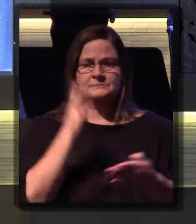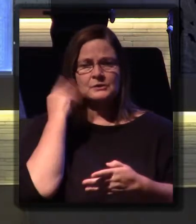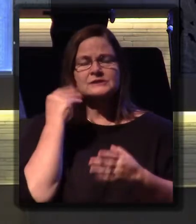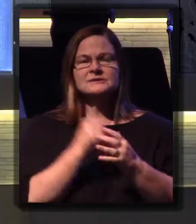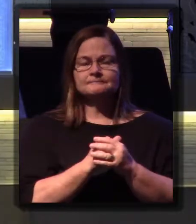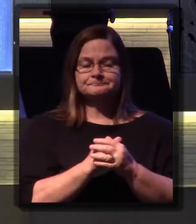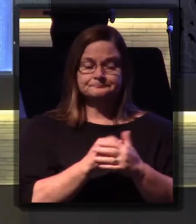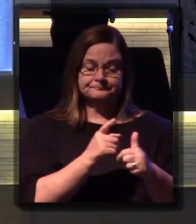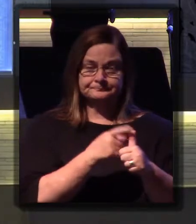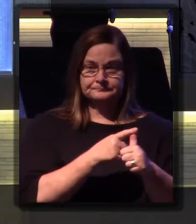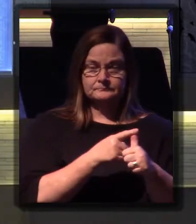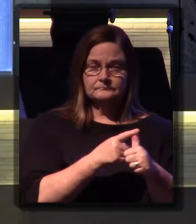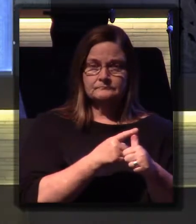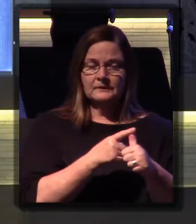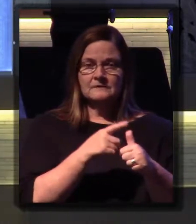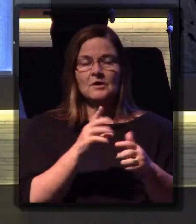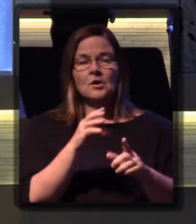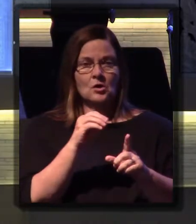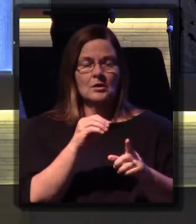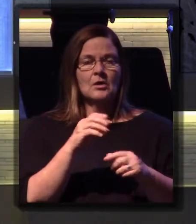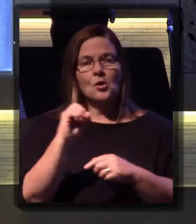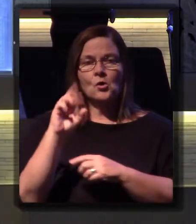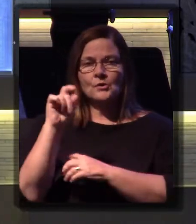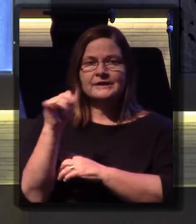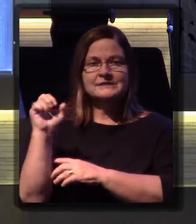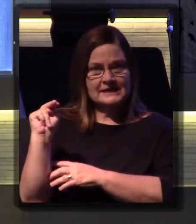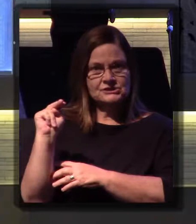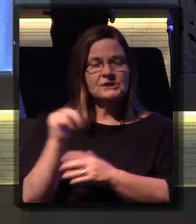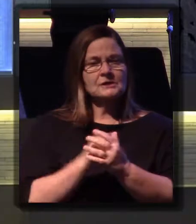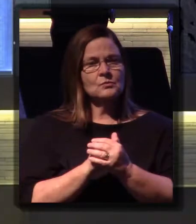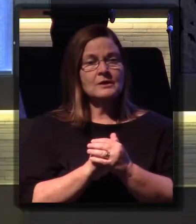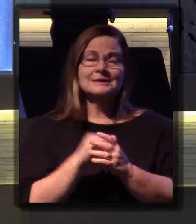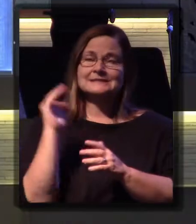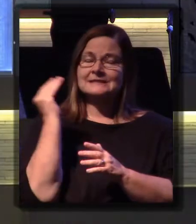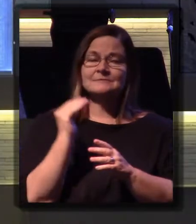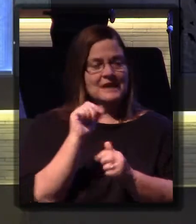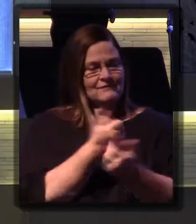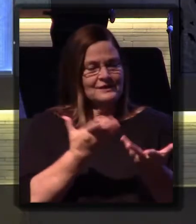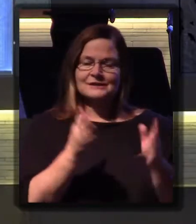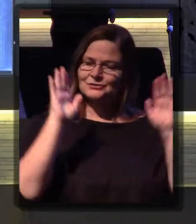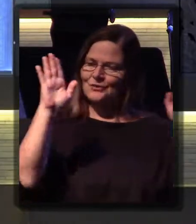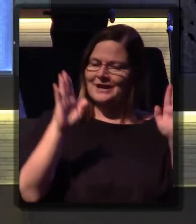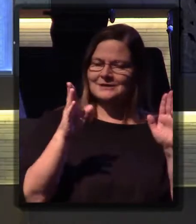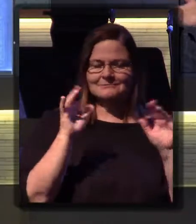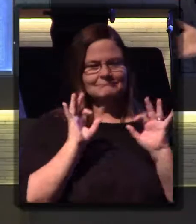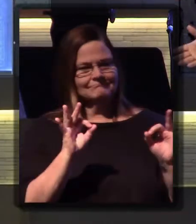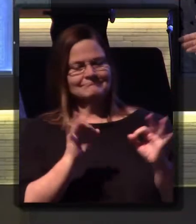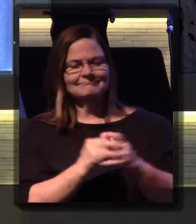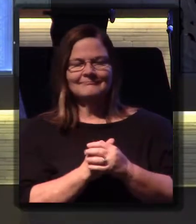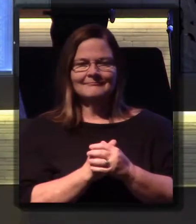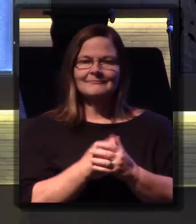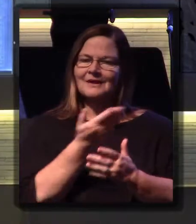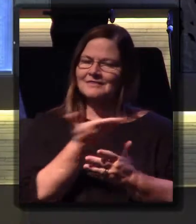three perspectives that the psalmist might encounter. There are times of orientation where it seems like everything is as it